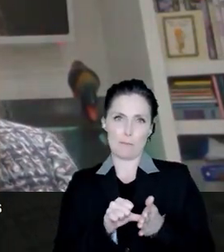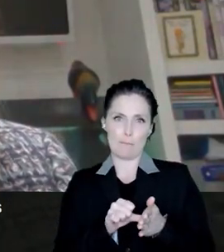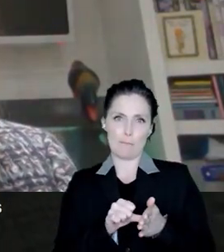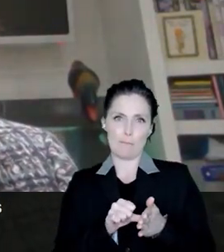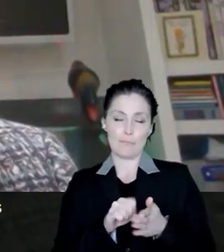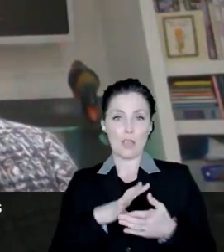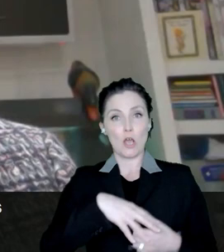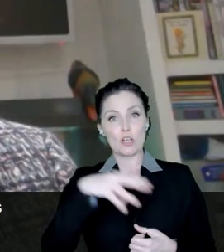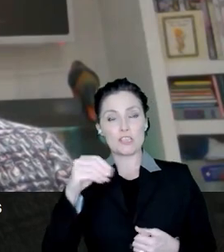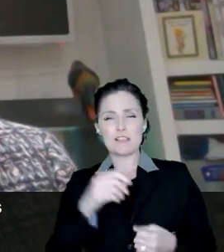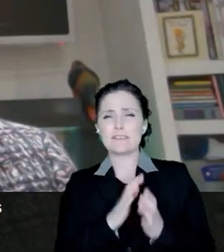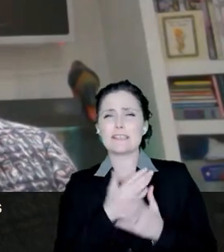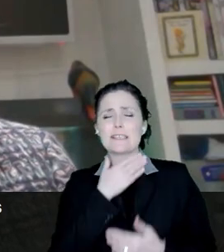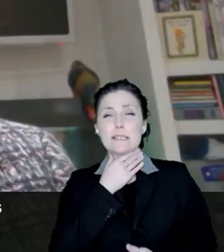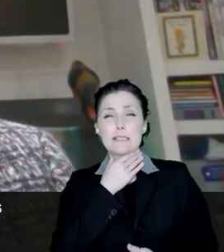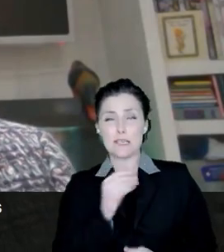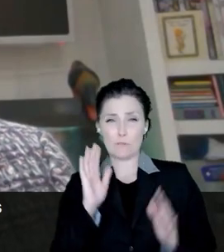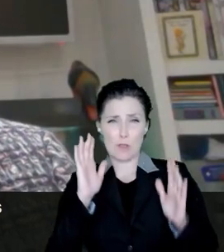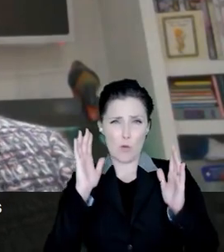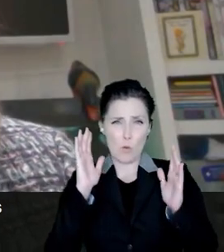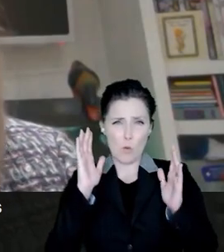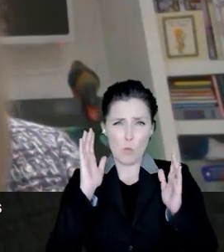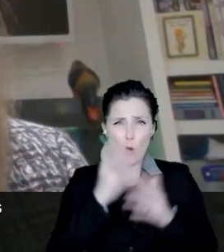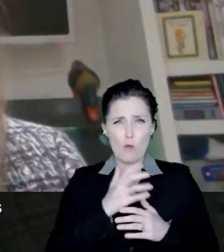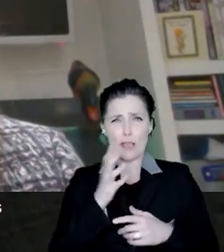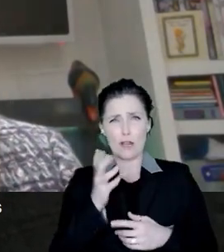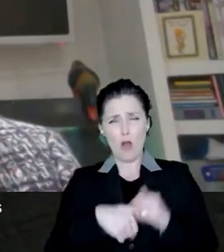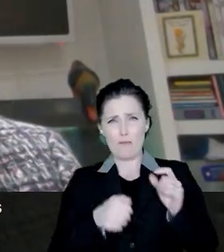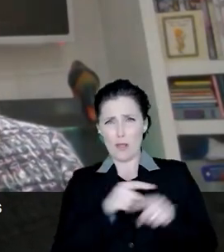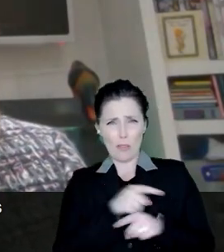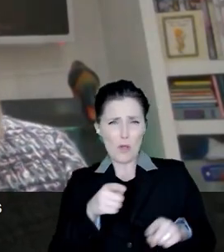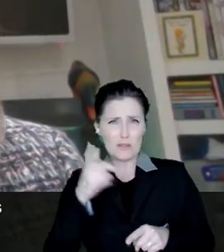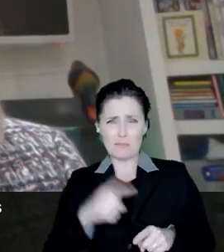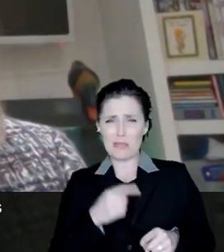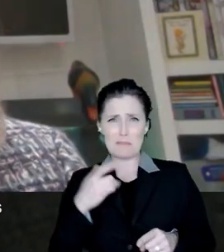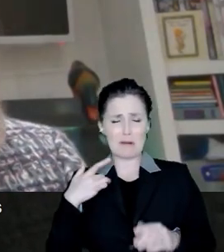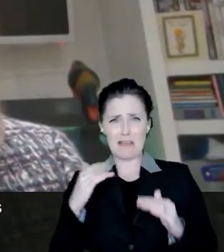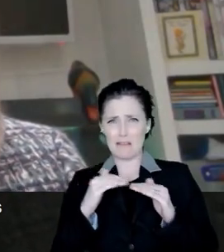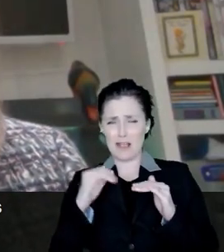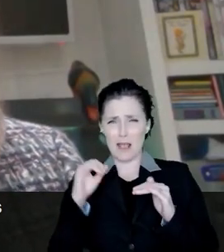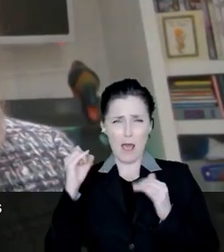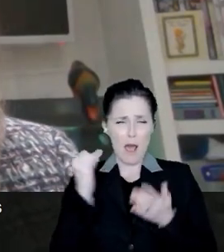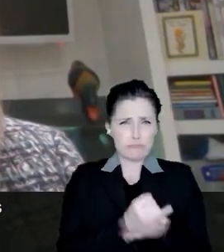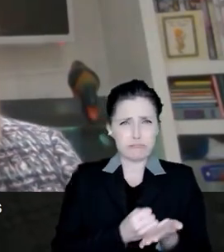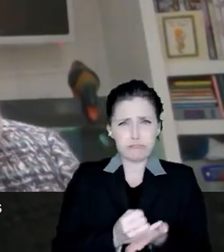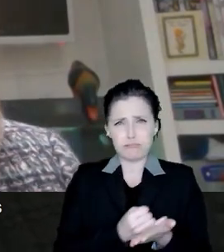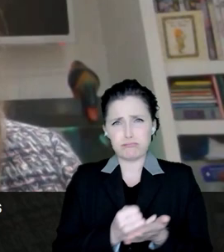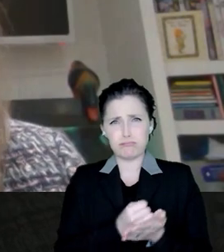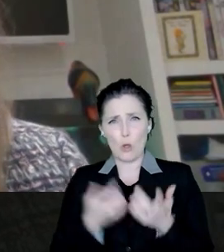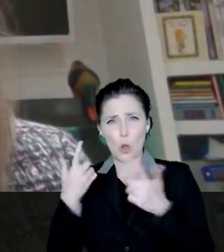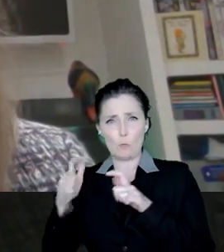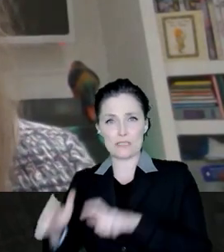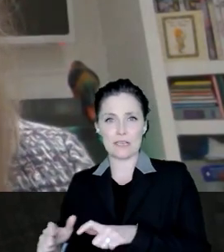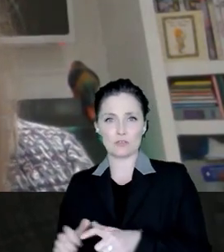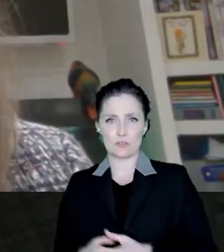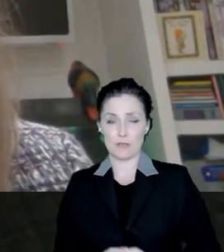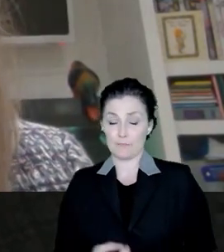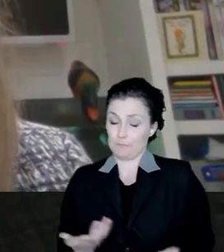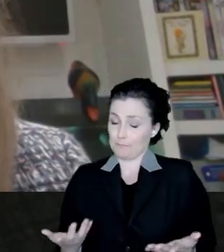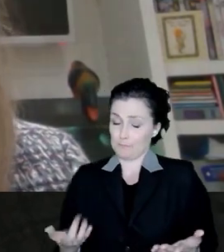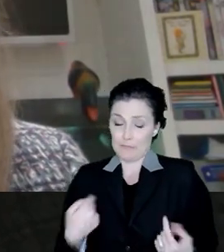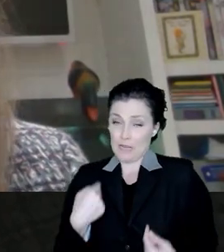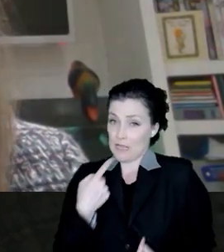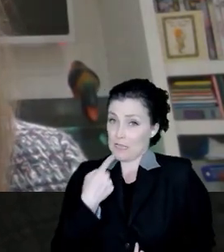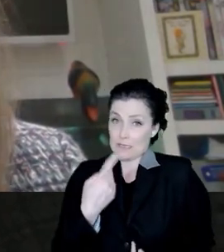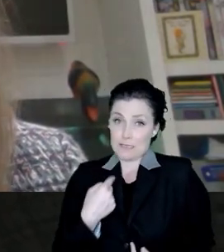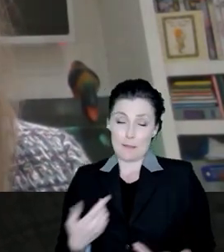are desperately worried by those living in some really substandard accommodation. As I say, the problem is